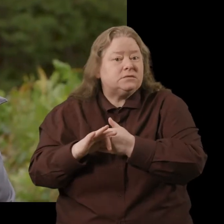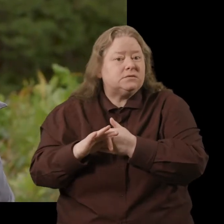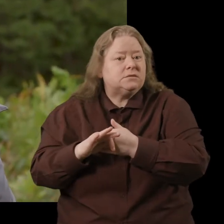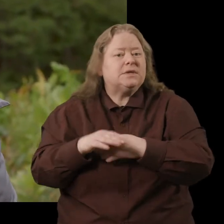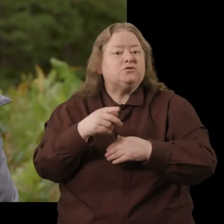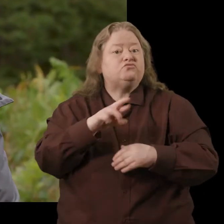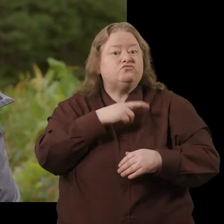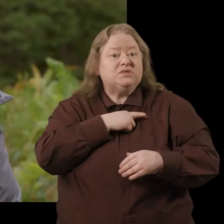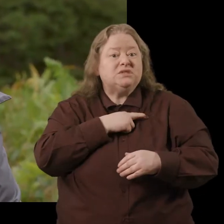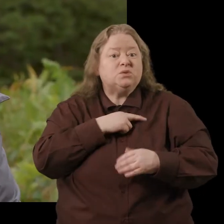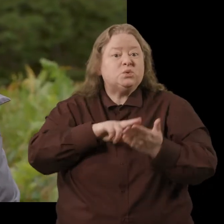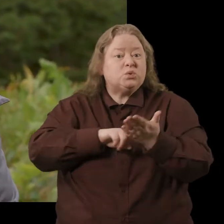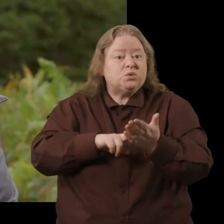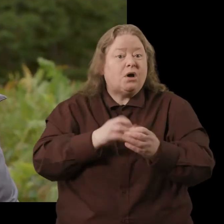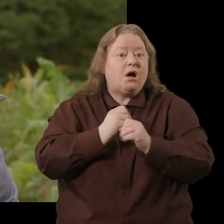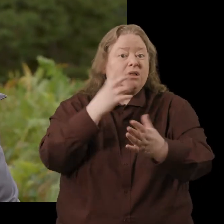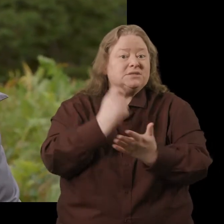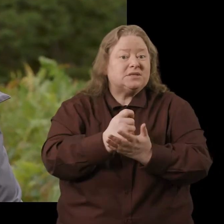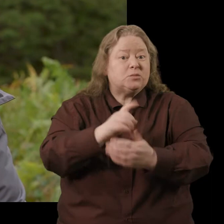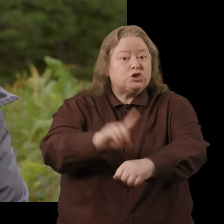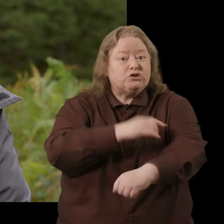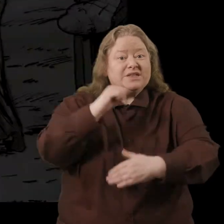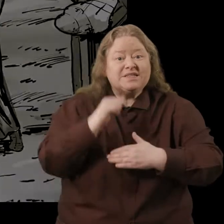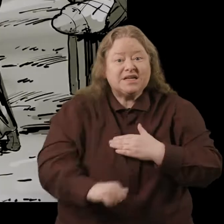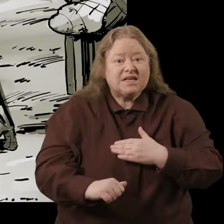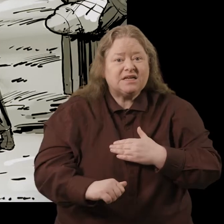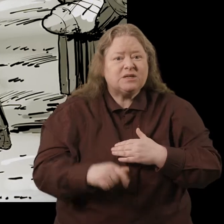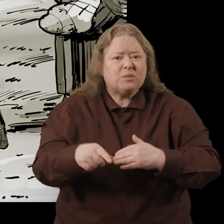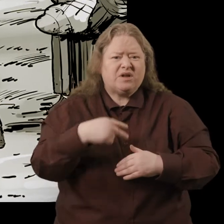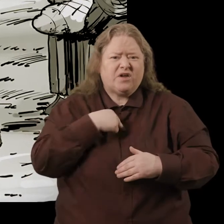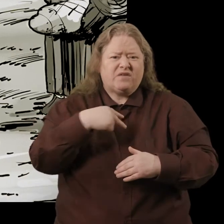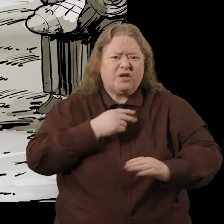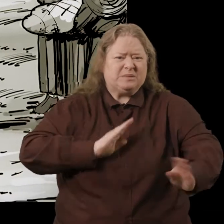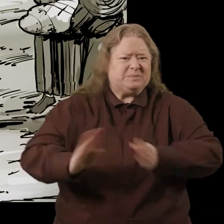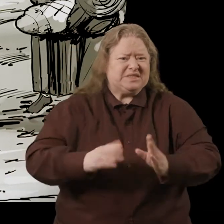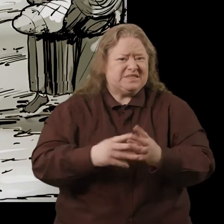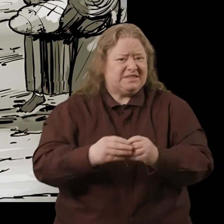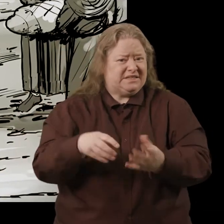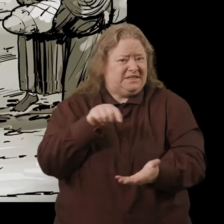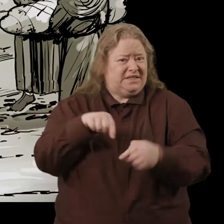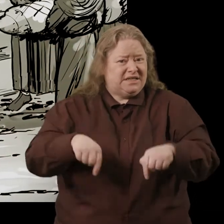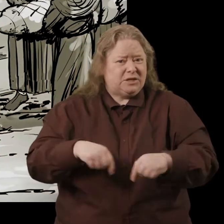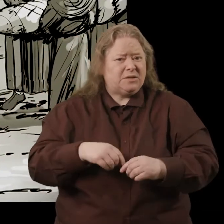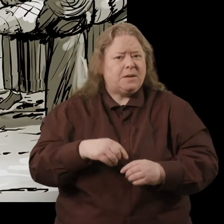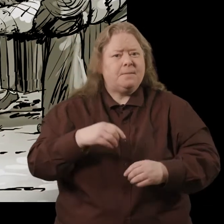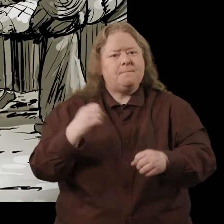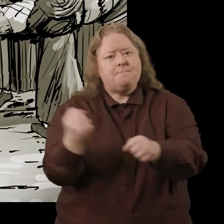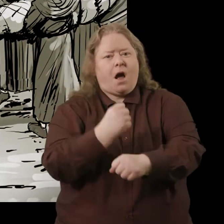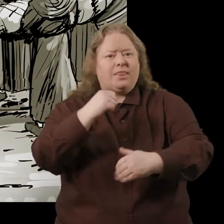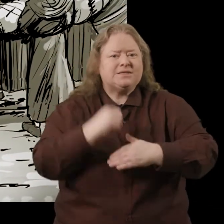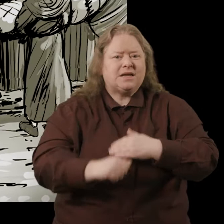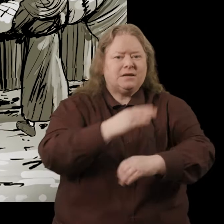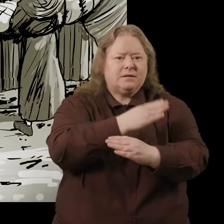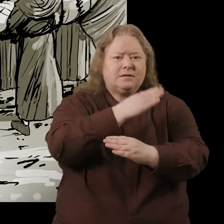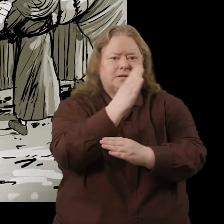It actually was used the whole time during the day. It would have been a very busy object here, marking the day and calling